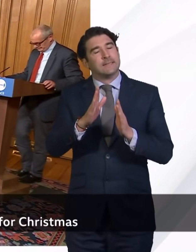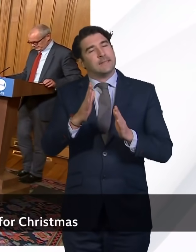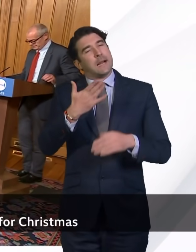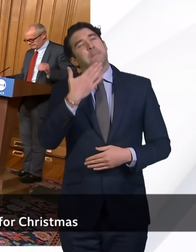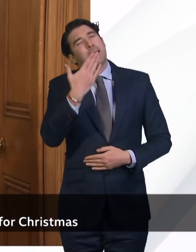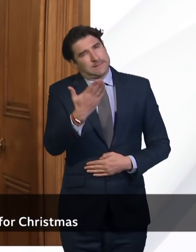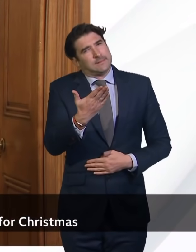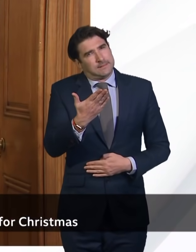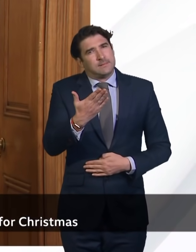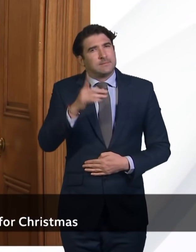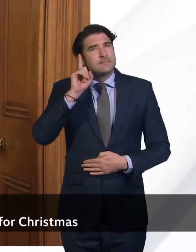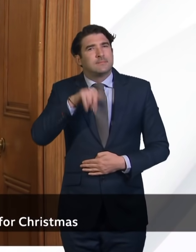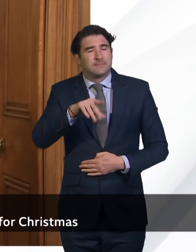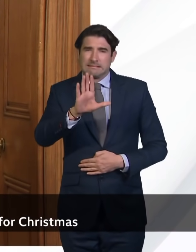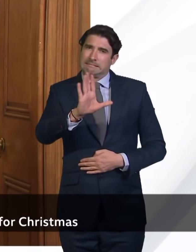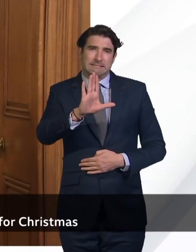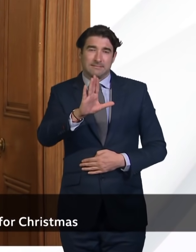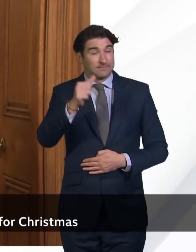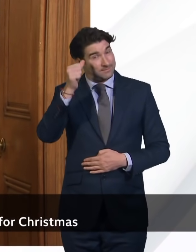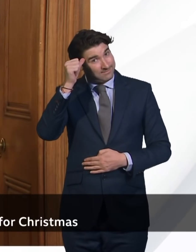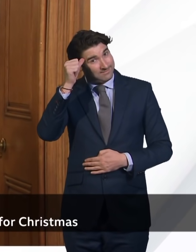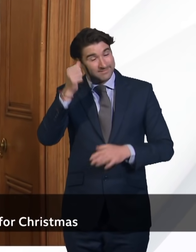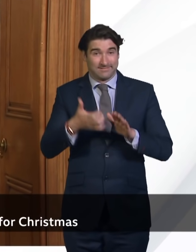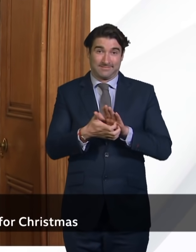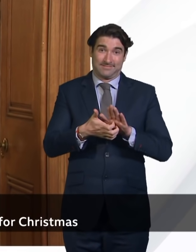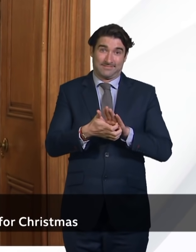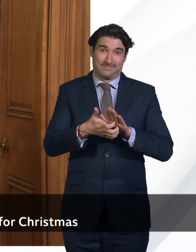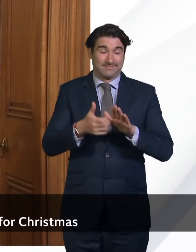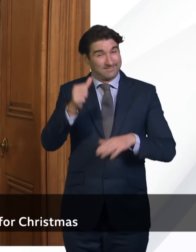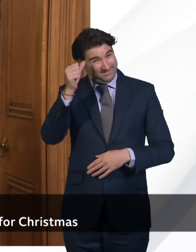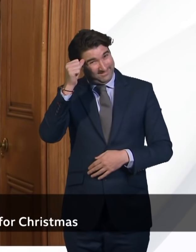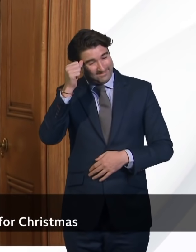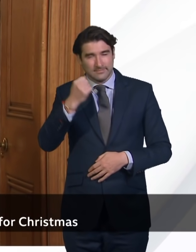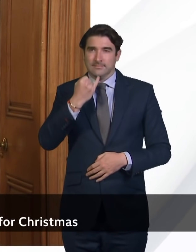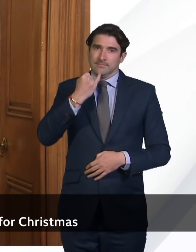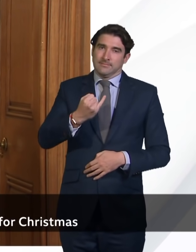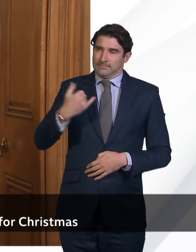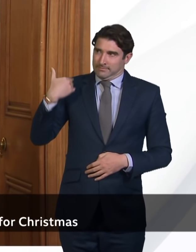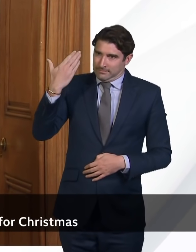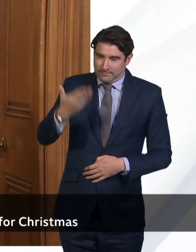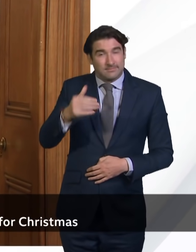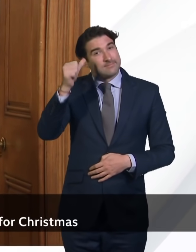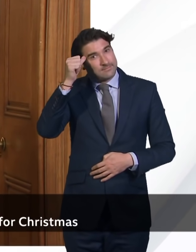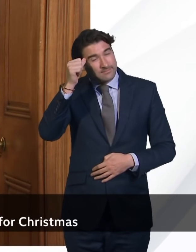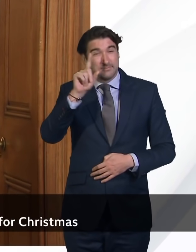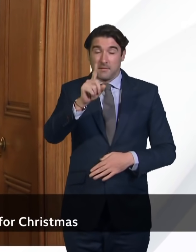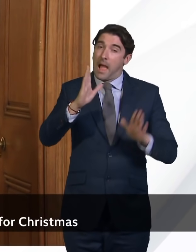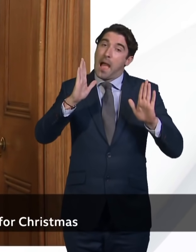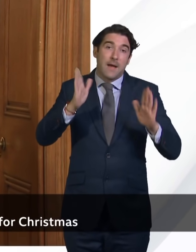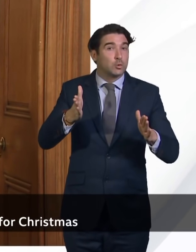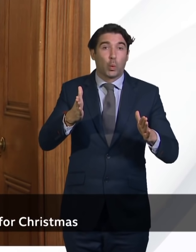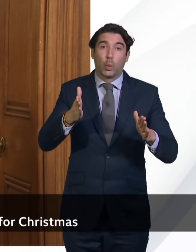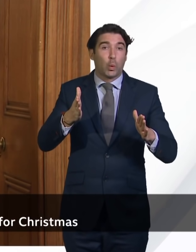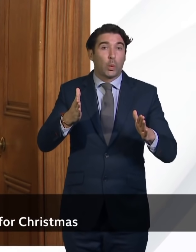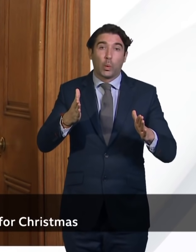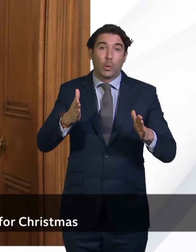bear in mind that you're doing it not just to protect your neighbour, but ultimately somebody that you